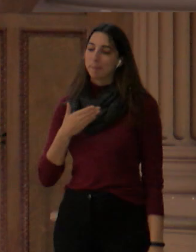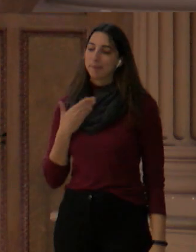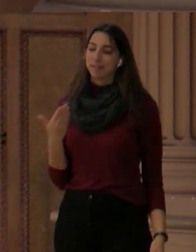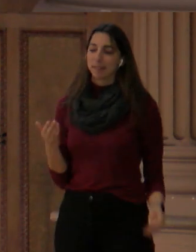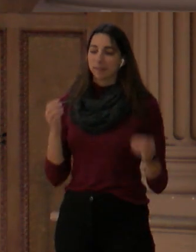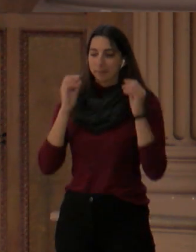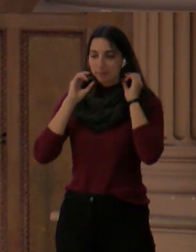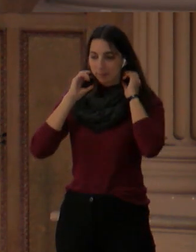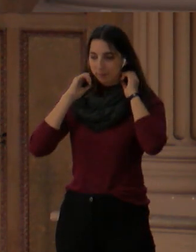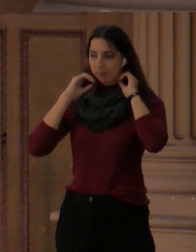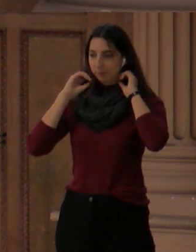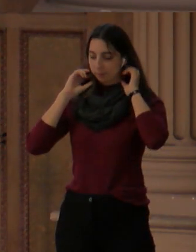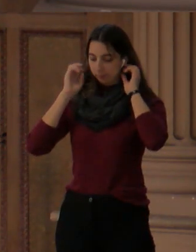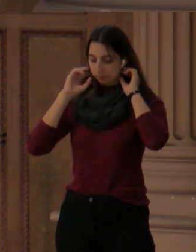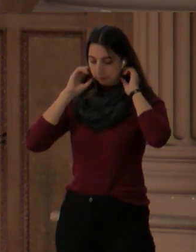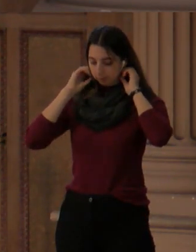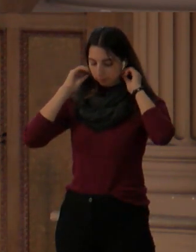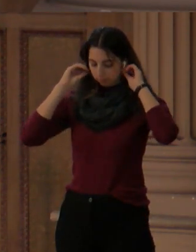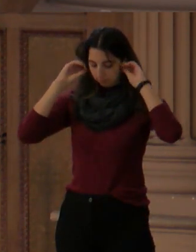because you've got your king.